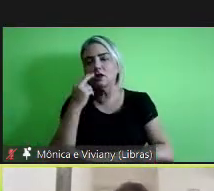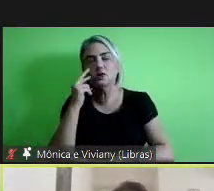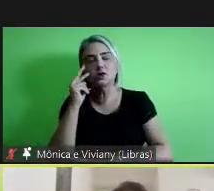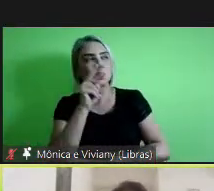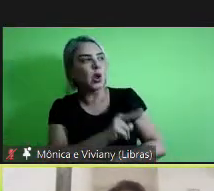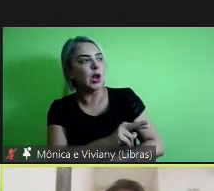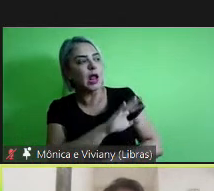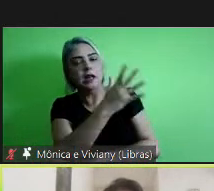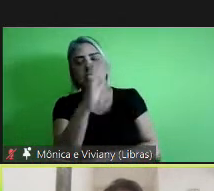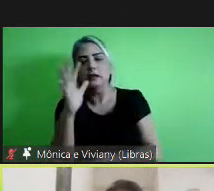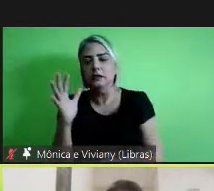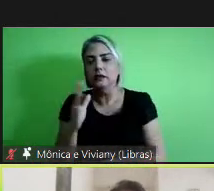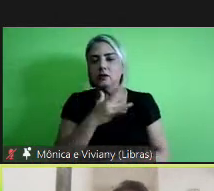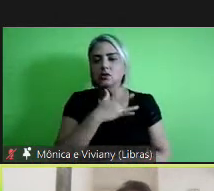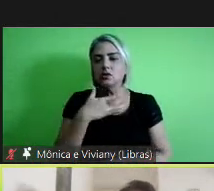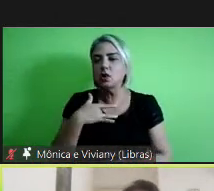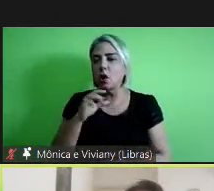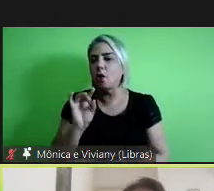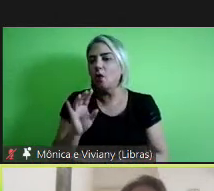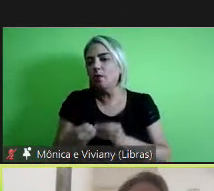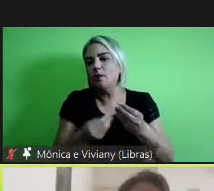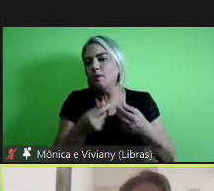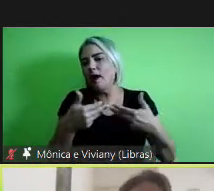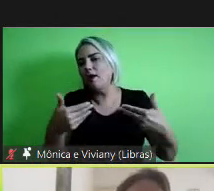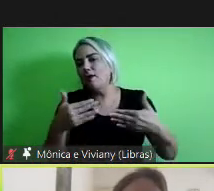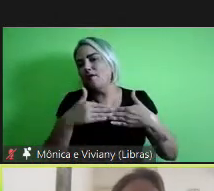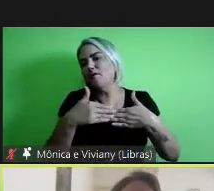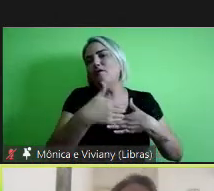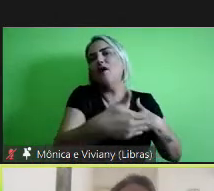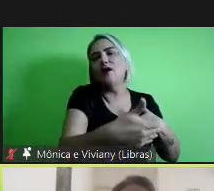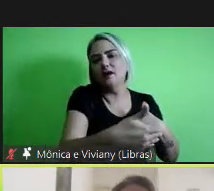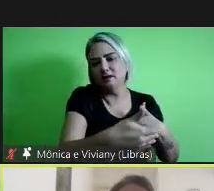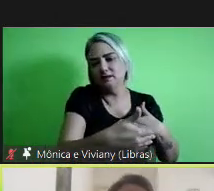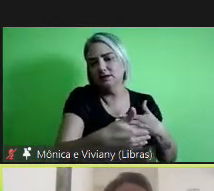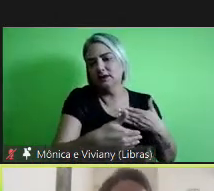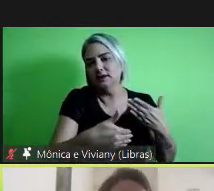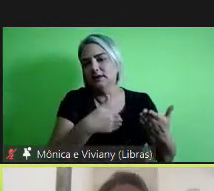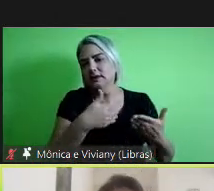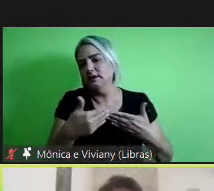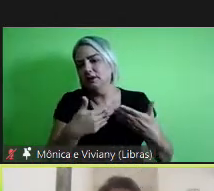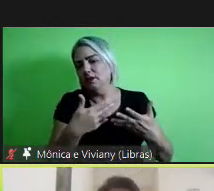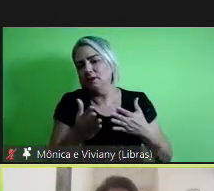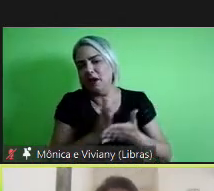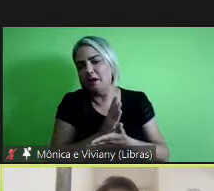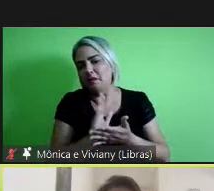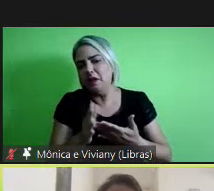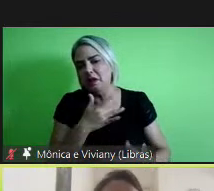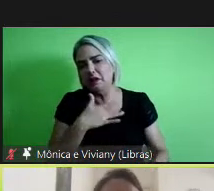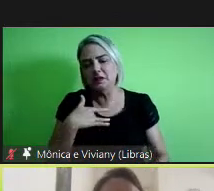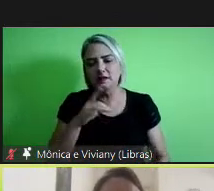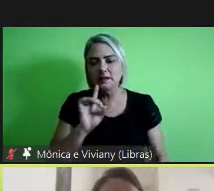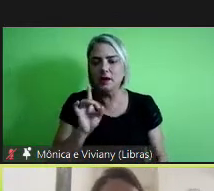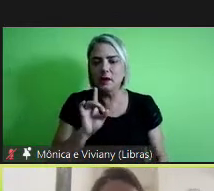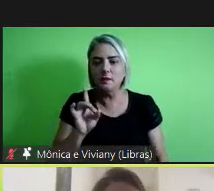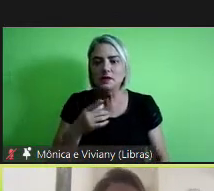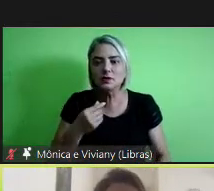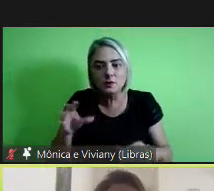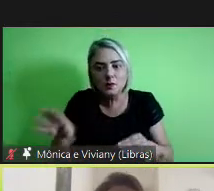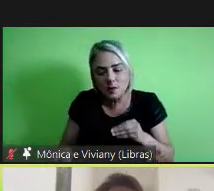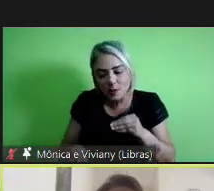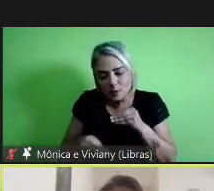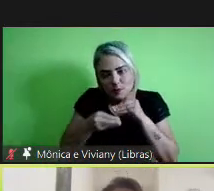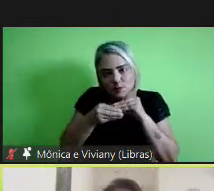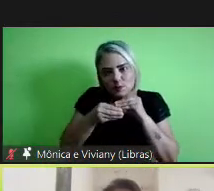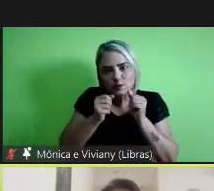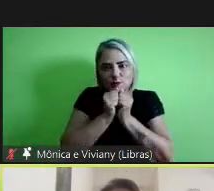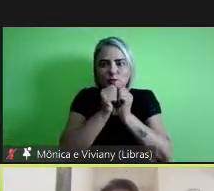were not connected to this, and they thought that the health of the environment was something